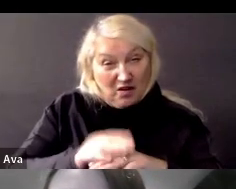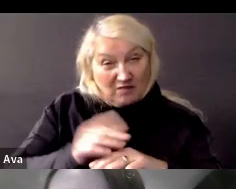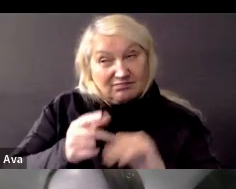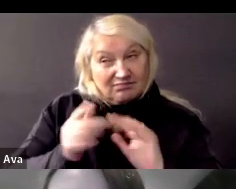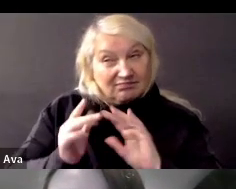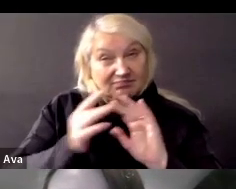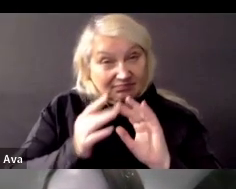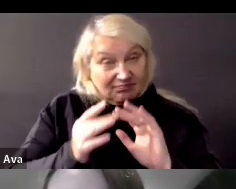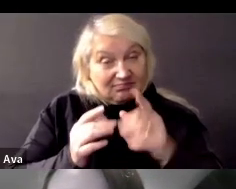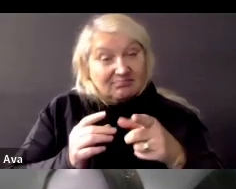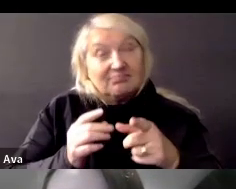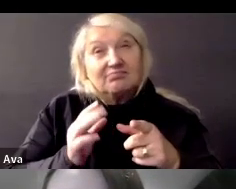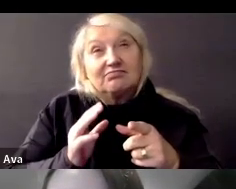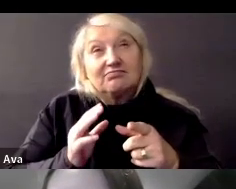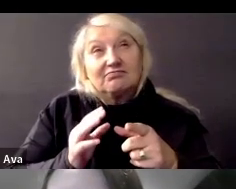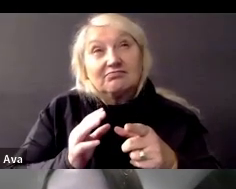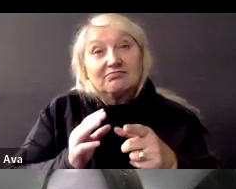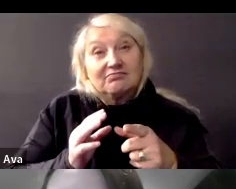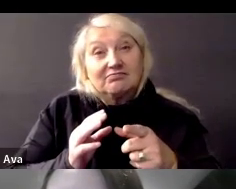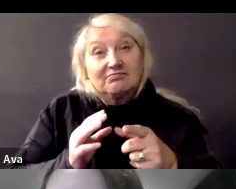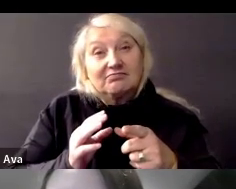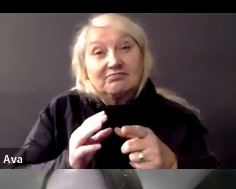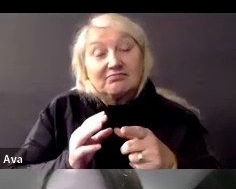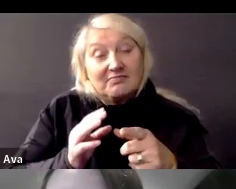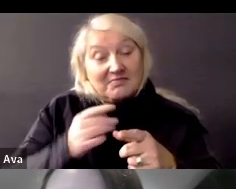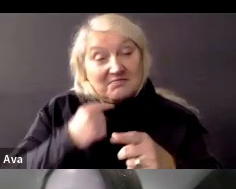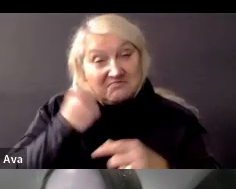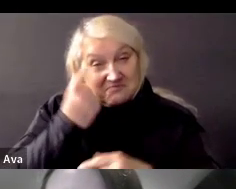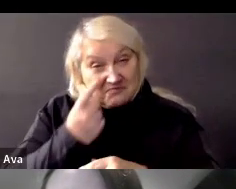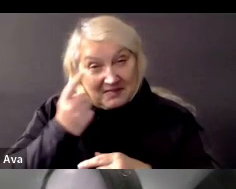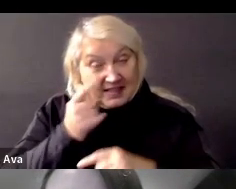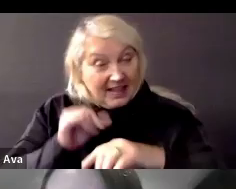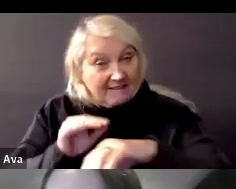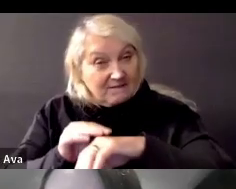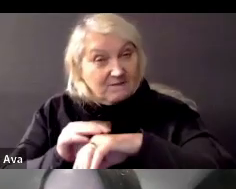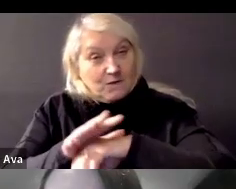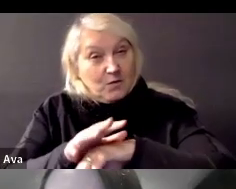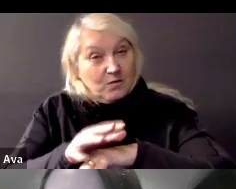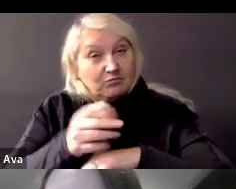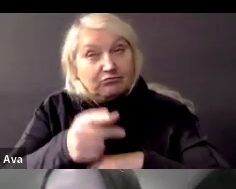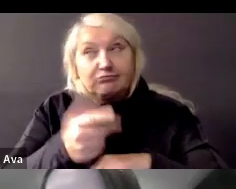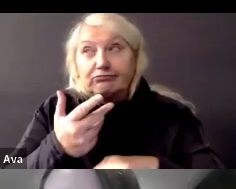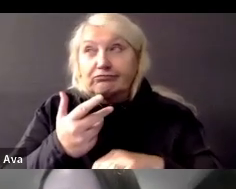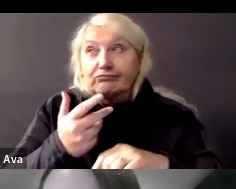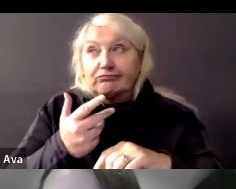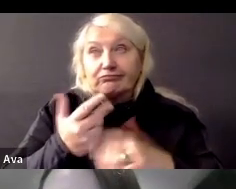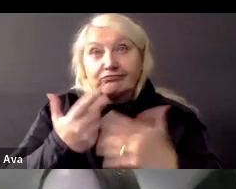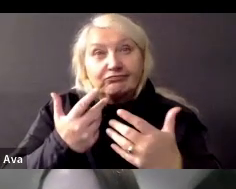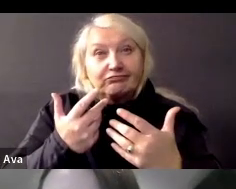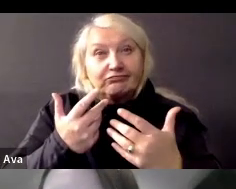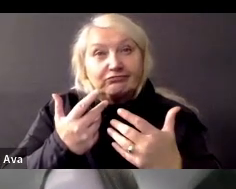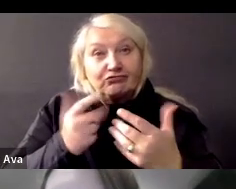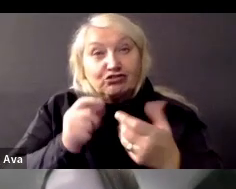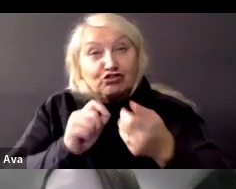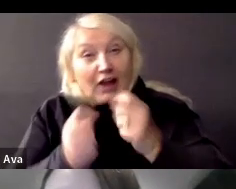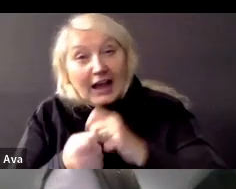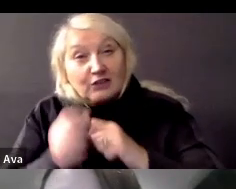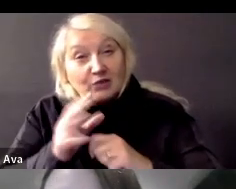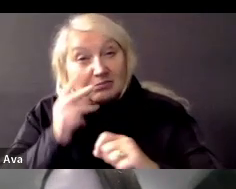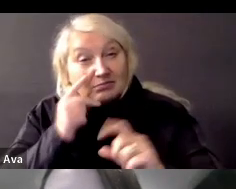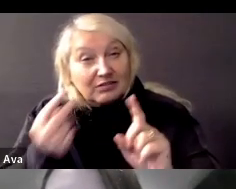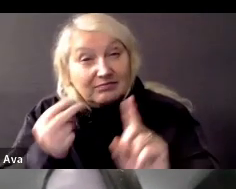changed your thoughts on, the work that you do, your advocacy work,